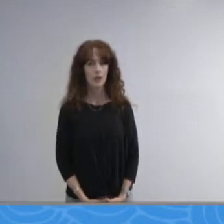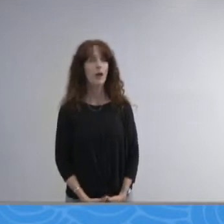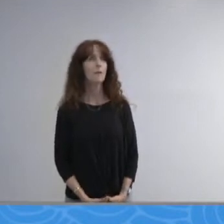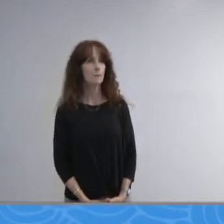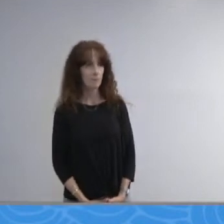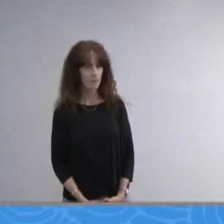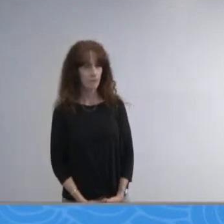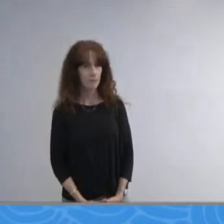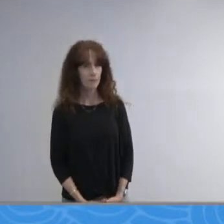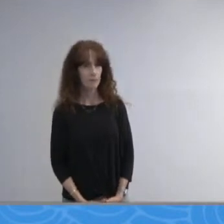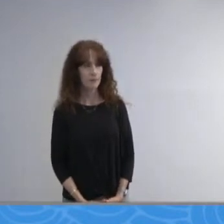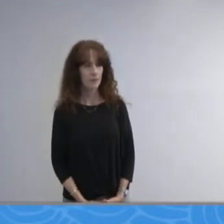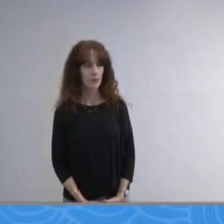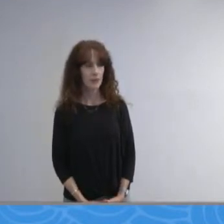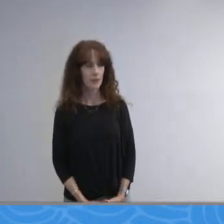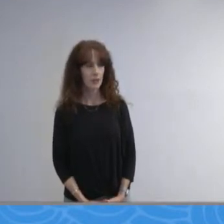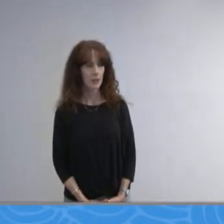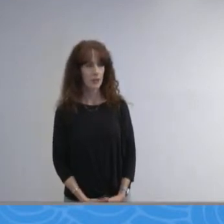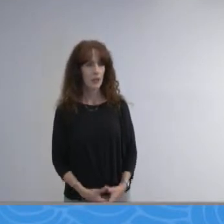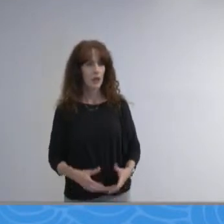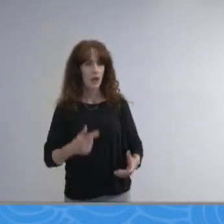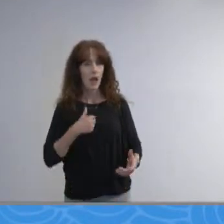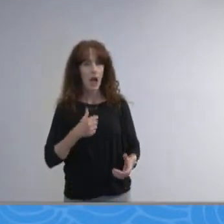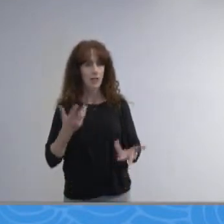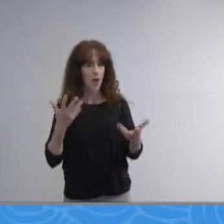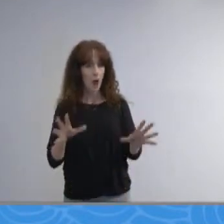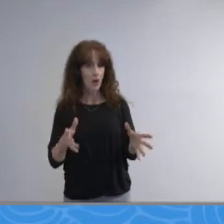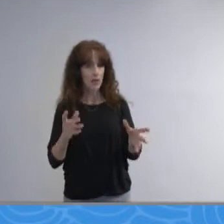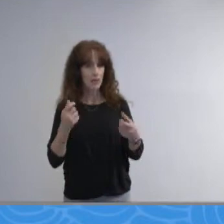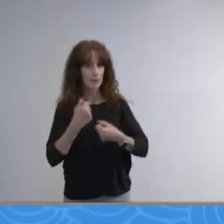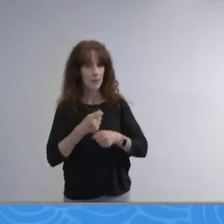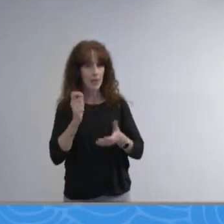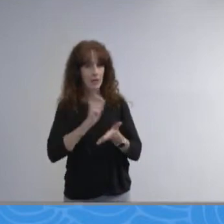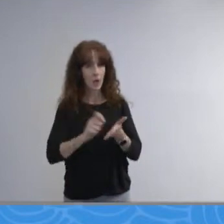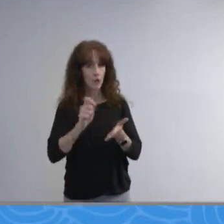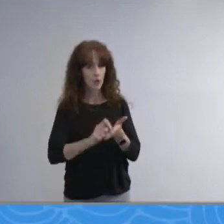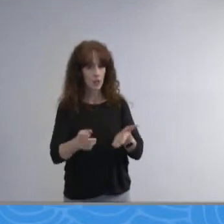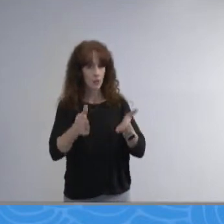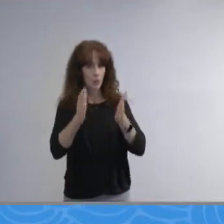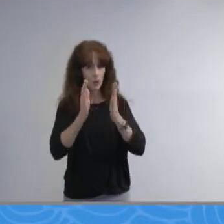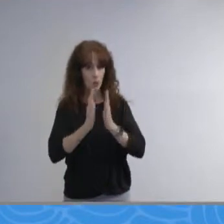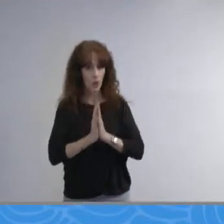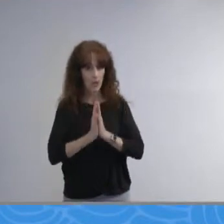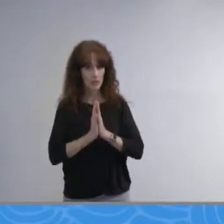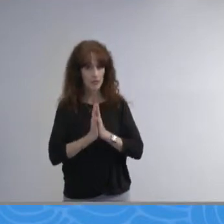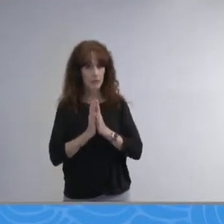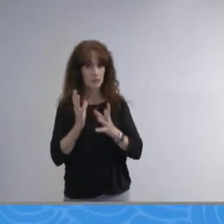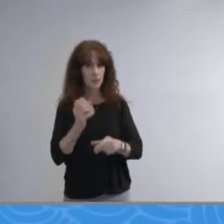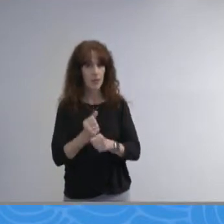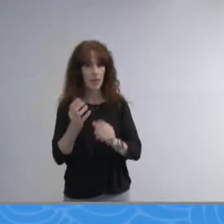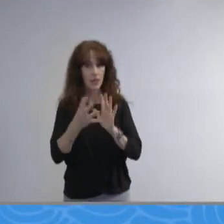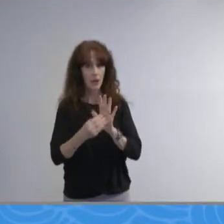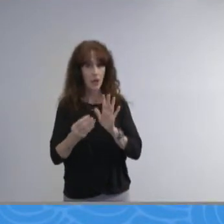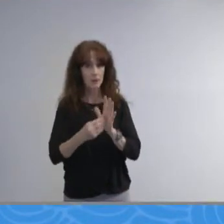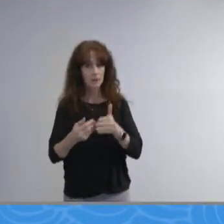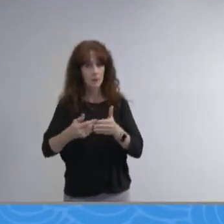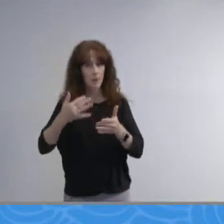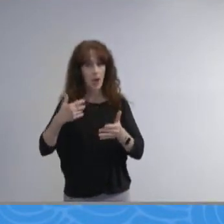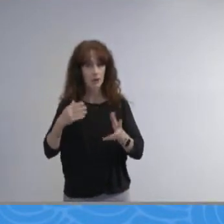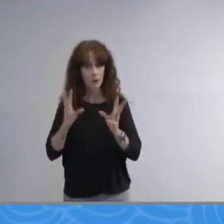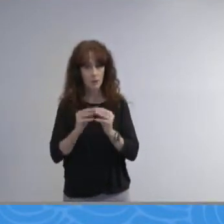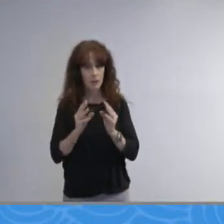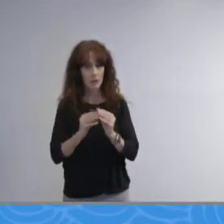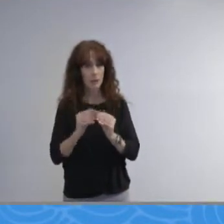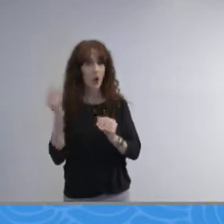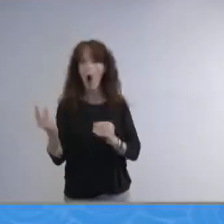So in this, I'm taking that they've already made the written request, to obtain copies prior to the meeting.